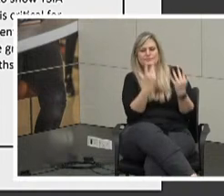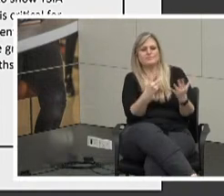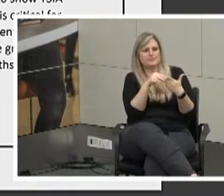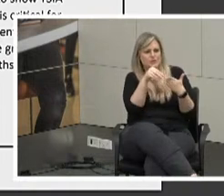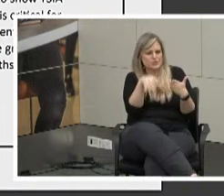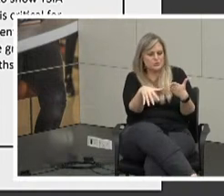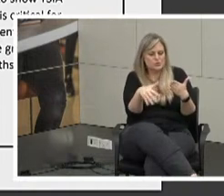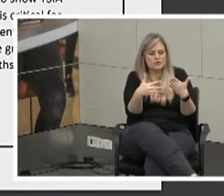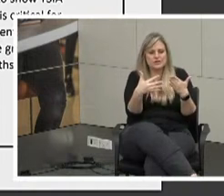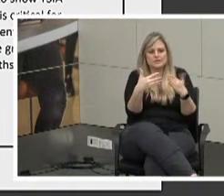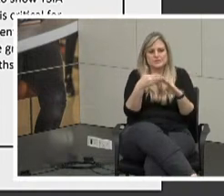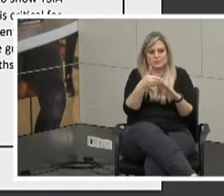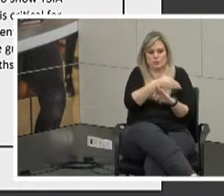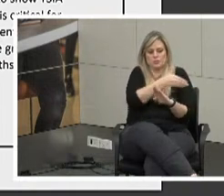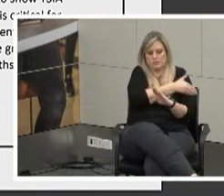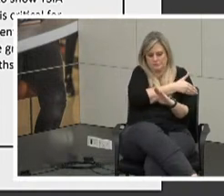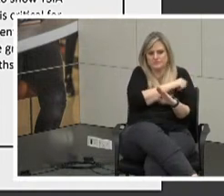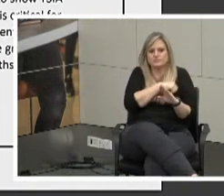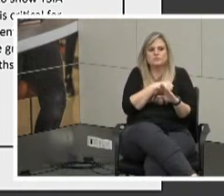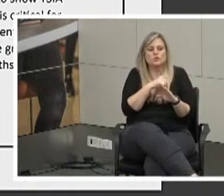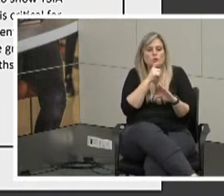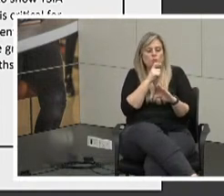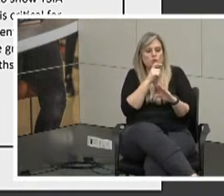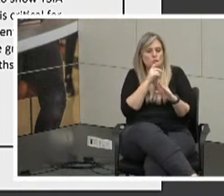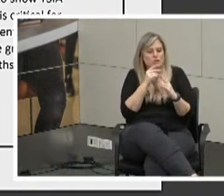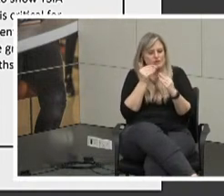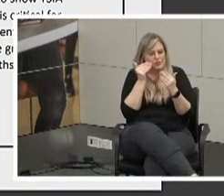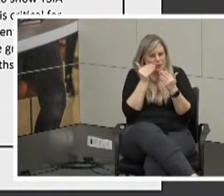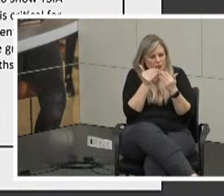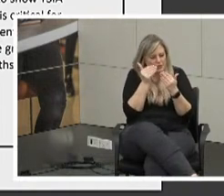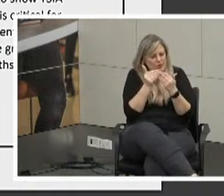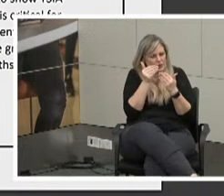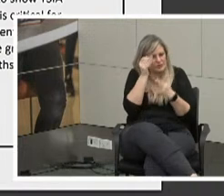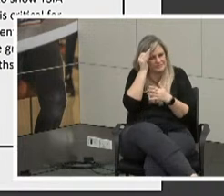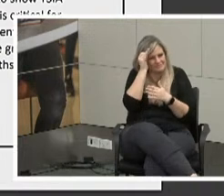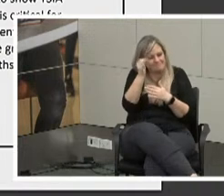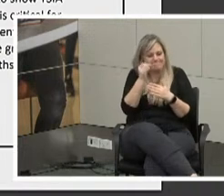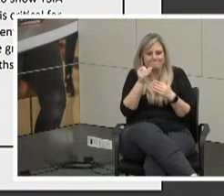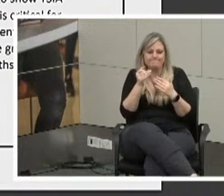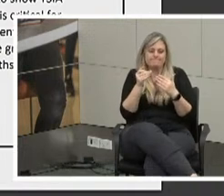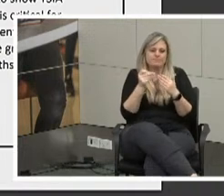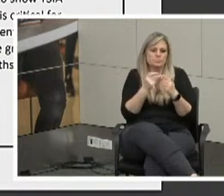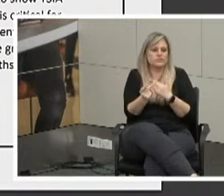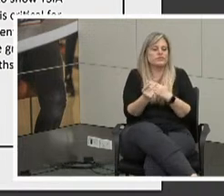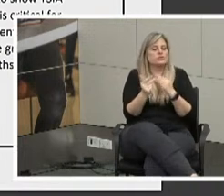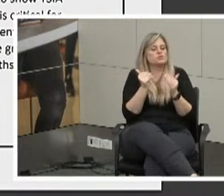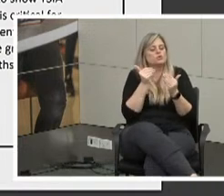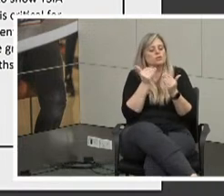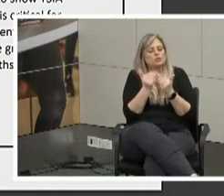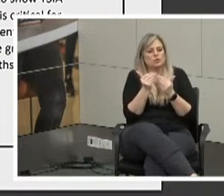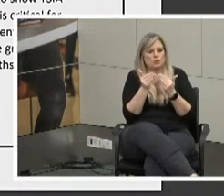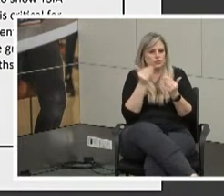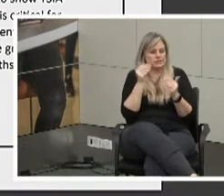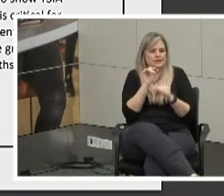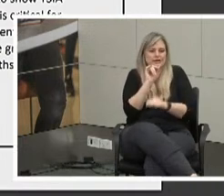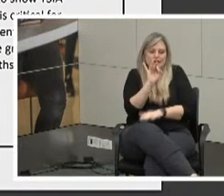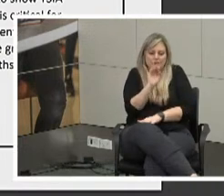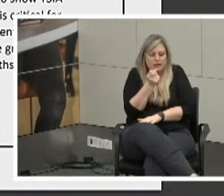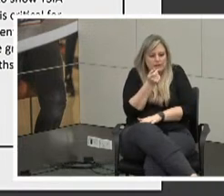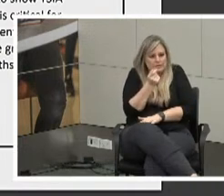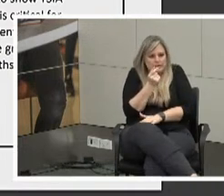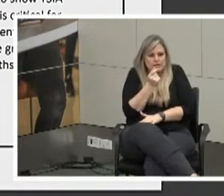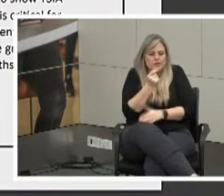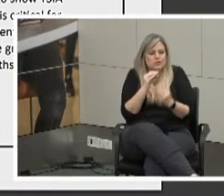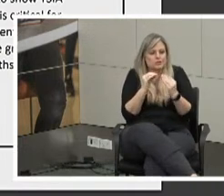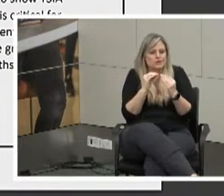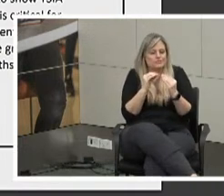students in previous years that were super close to that threshold they were very close to the TSI threshold and if they were just a little bit further they